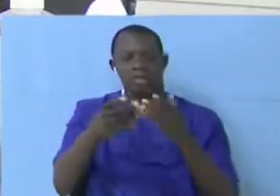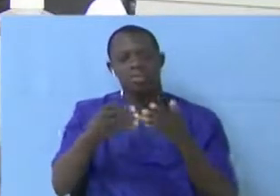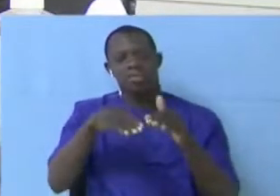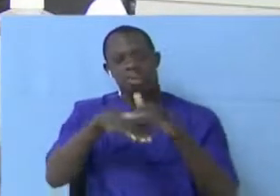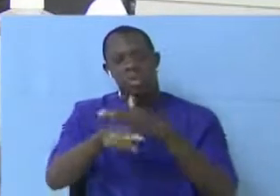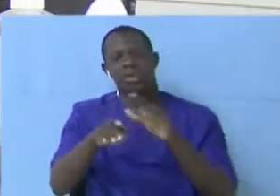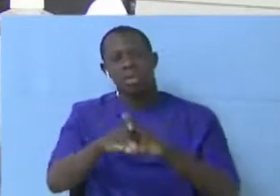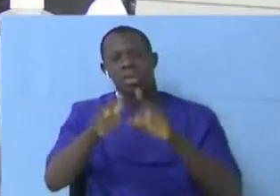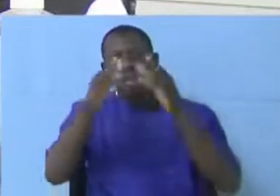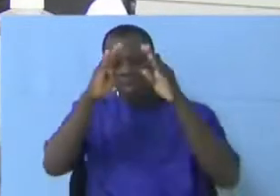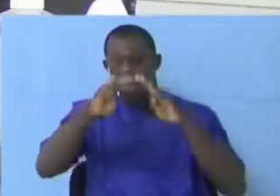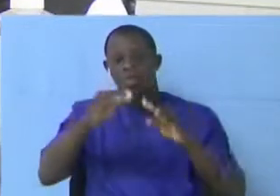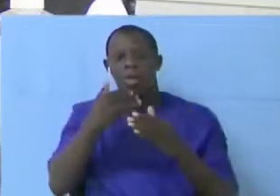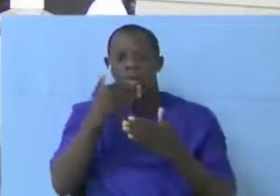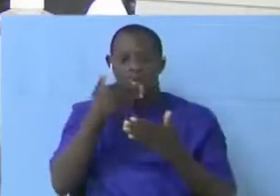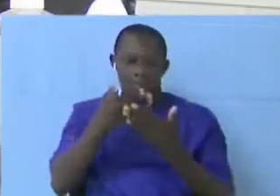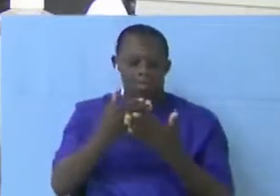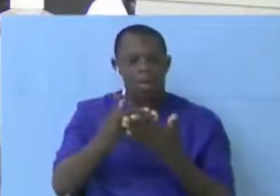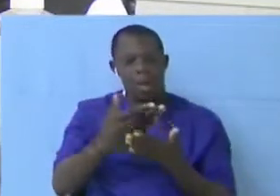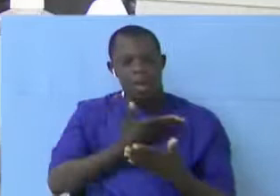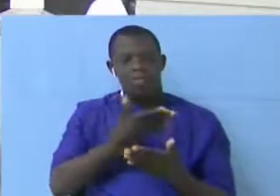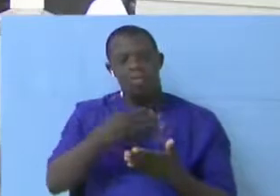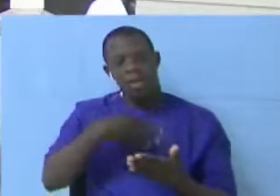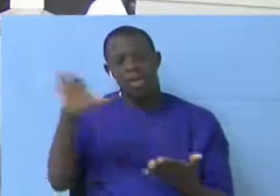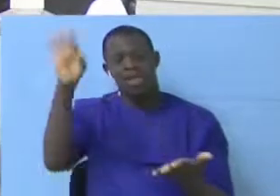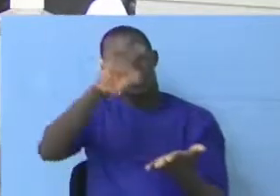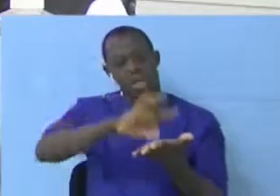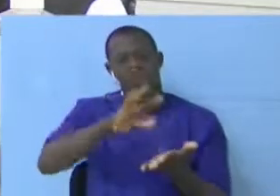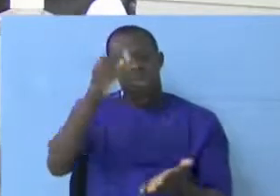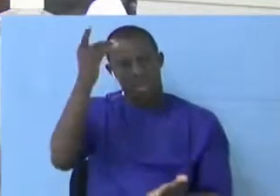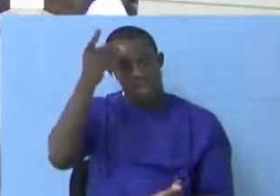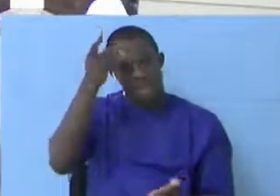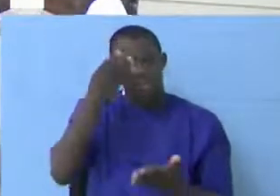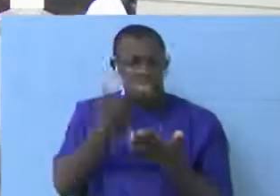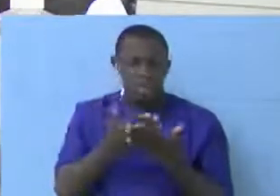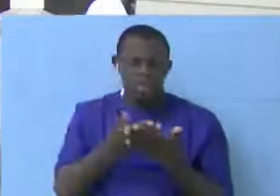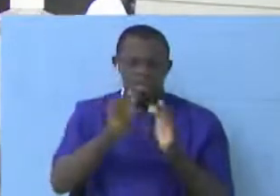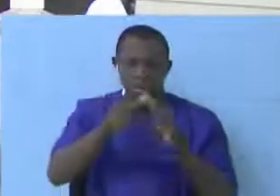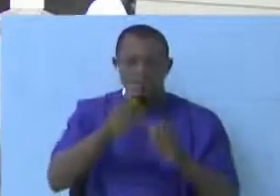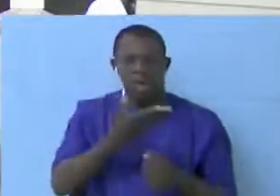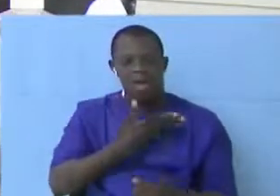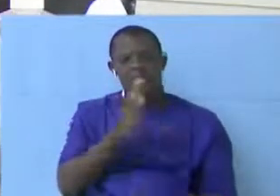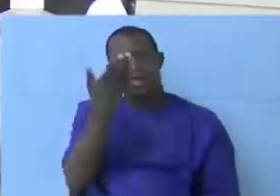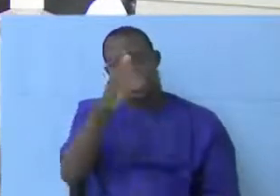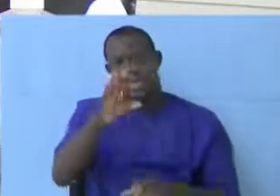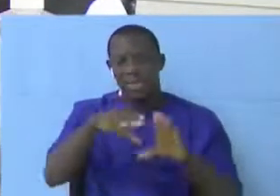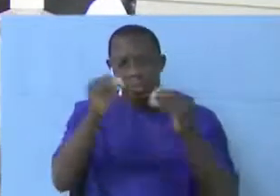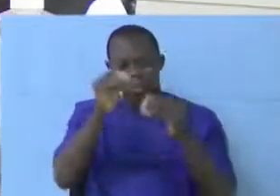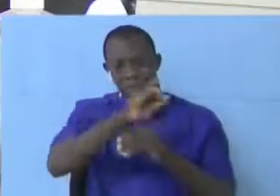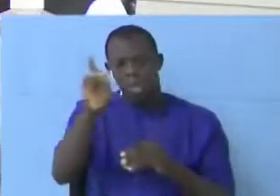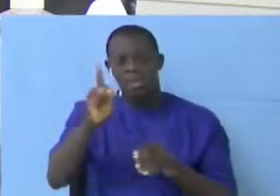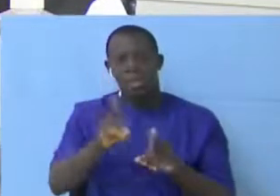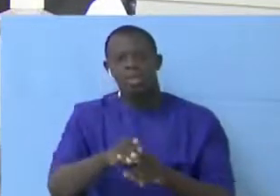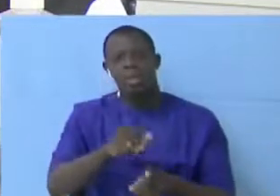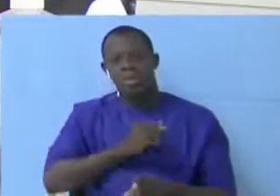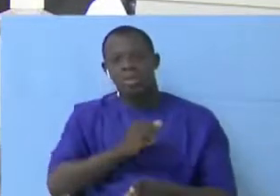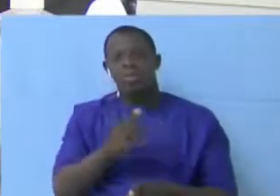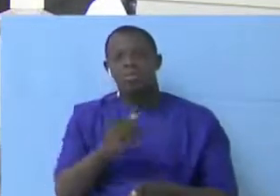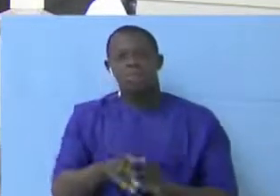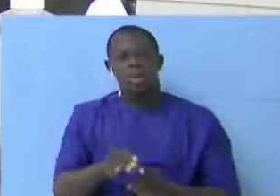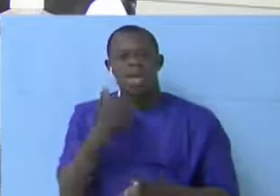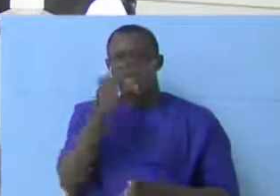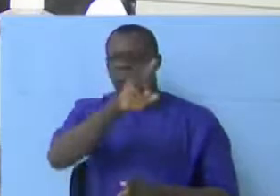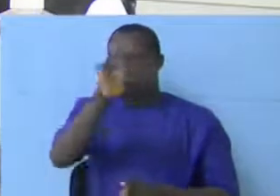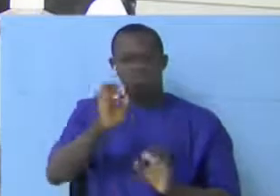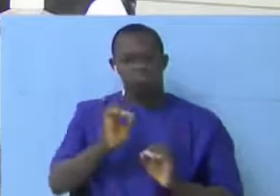have $10,000? Ba ko boy intenya tala Dakar nga hajo so daje. So He wuli tama so me gave bulle me $10,000. man na nyini ka fa nga wuli